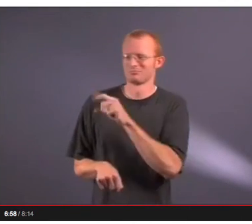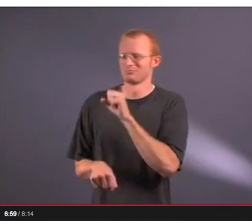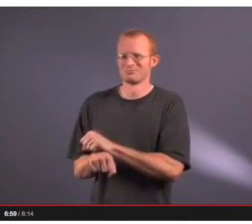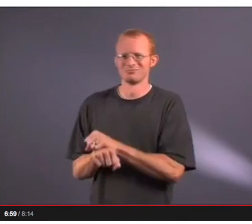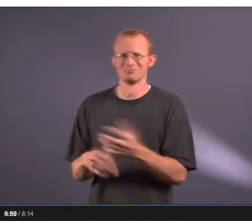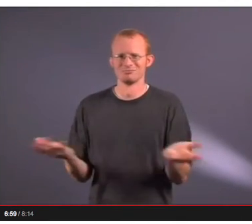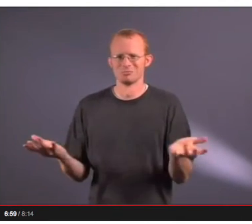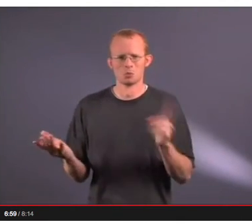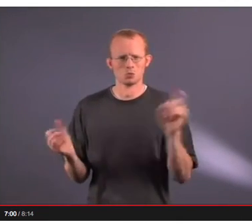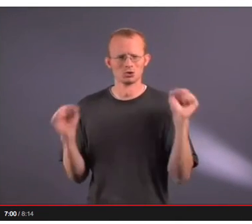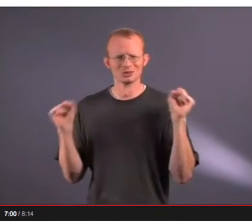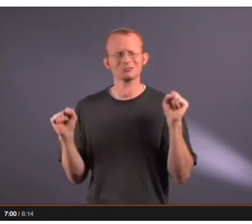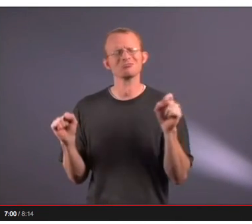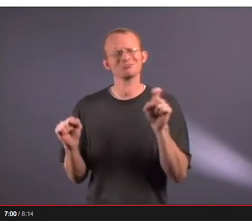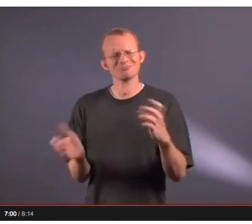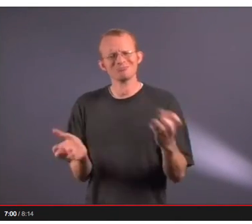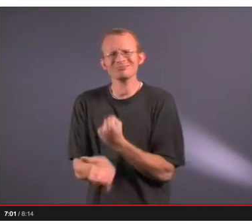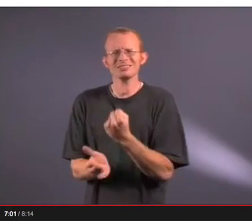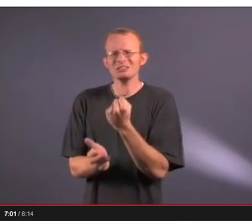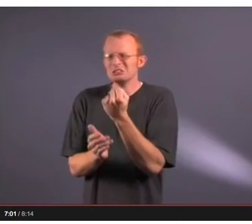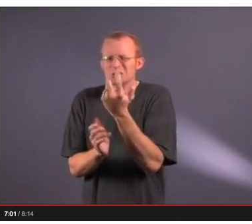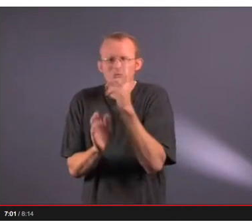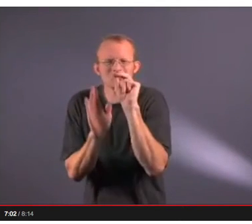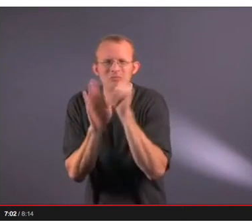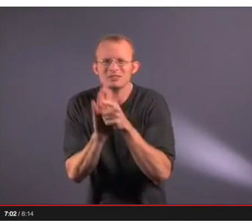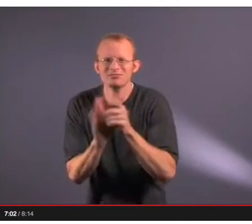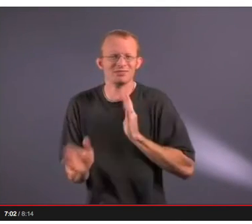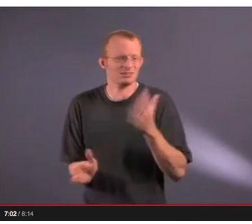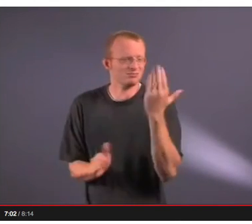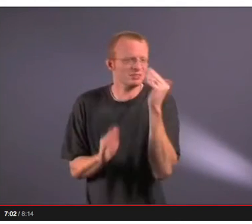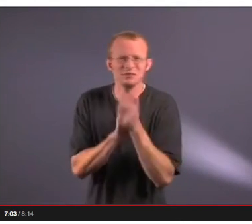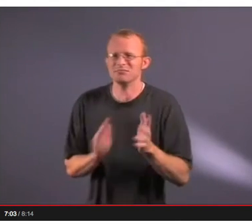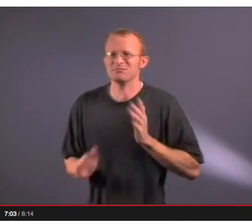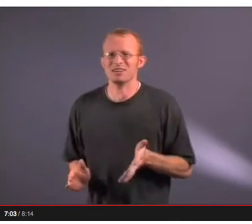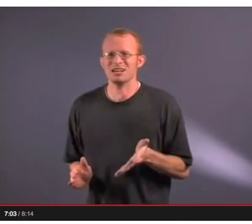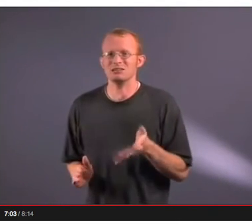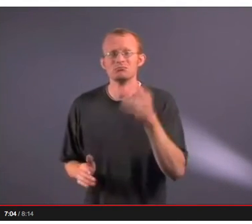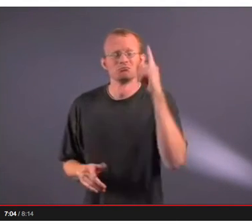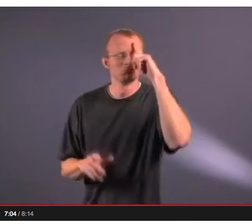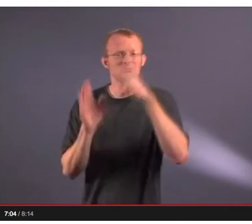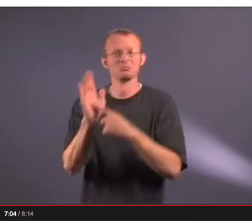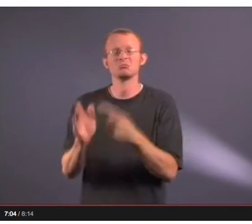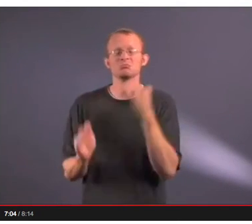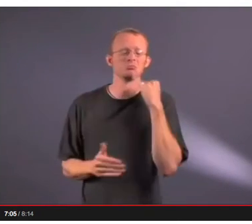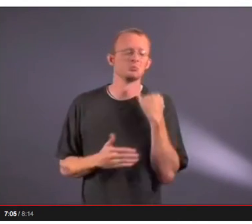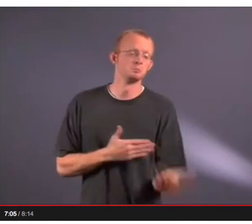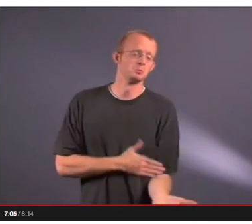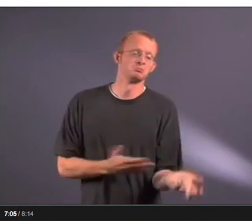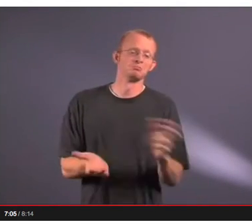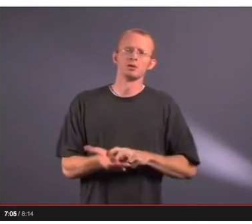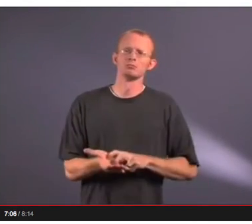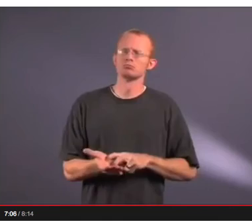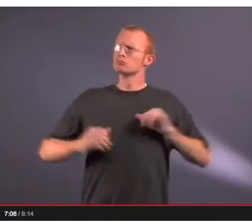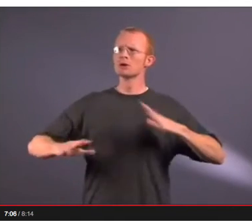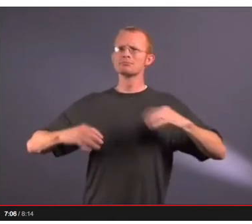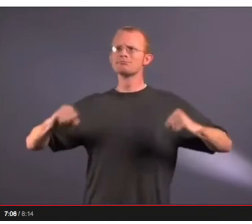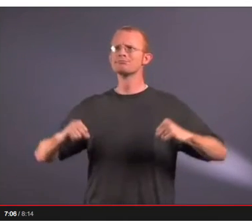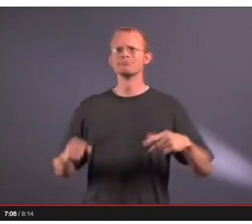exercising. All I do is work, go home, go to sleep, and then go back to work. When do I have time to go to the gym? Take advantage of the little bit of time that you